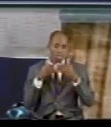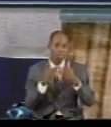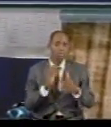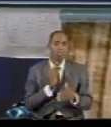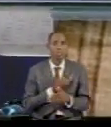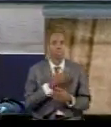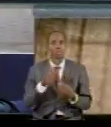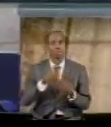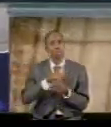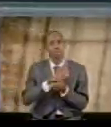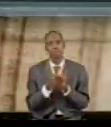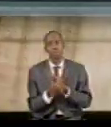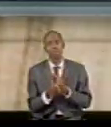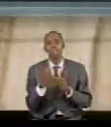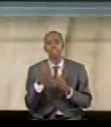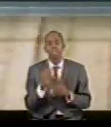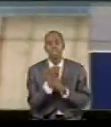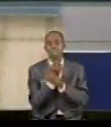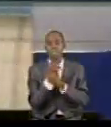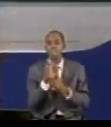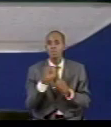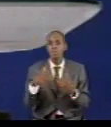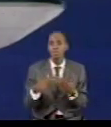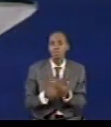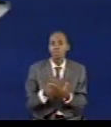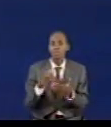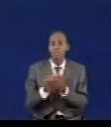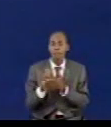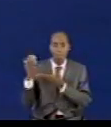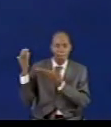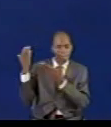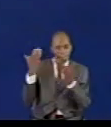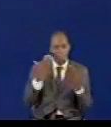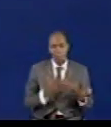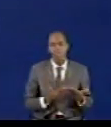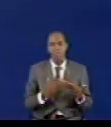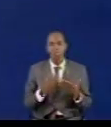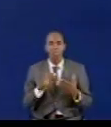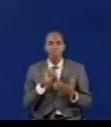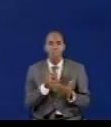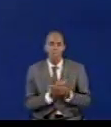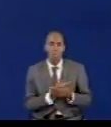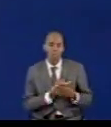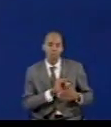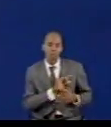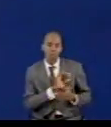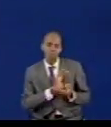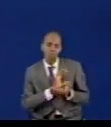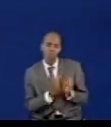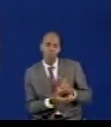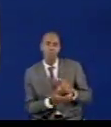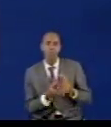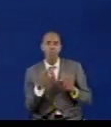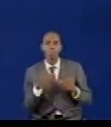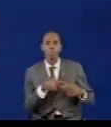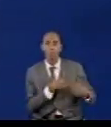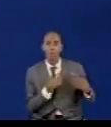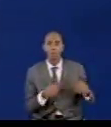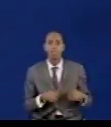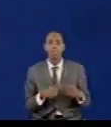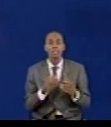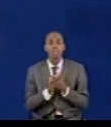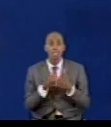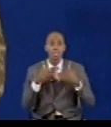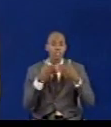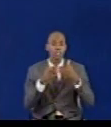repentance, the saving gospel that brings conviction of sin, that leads to